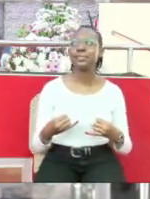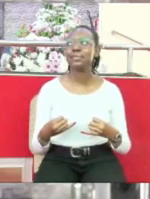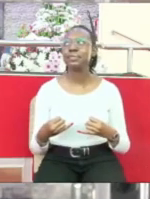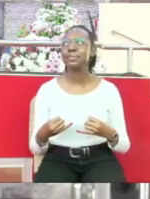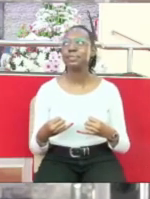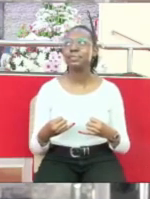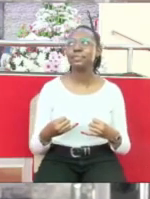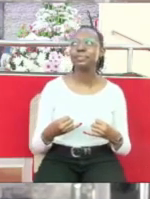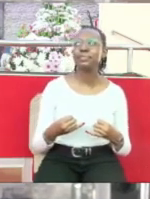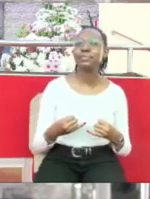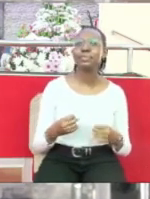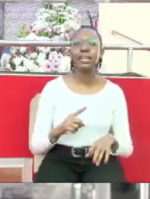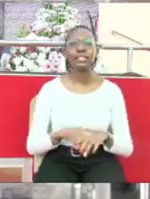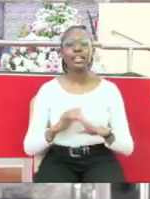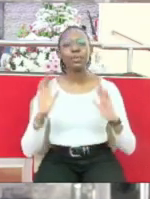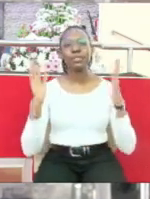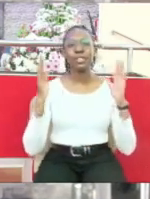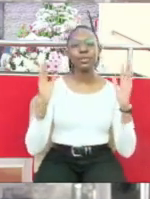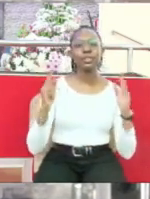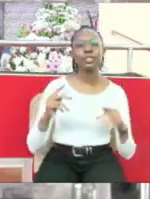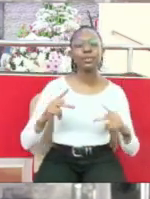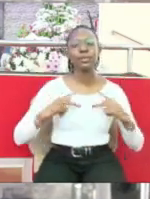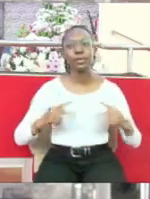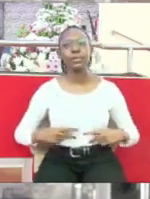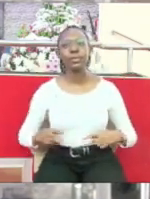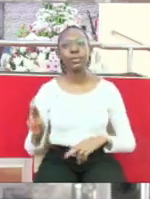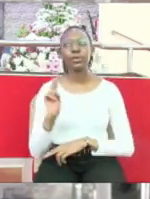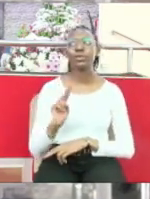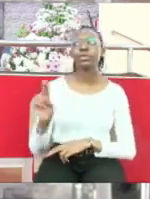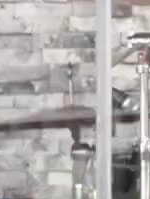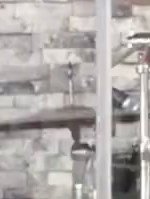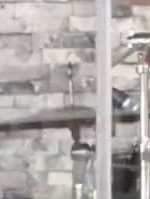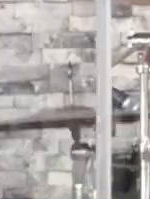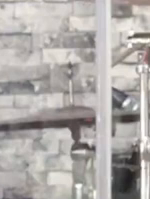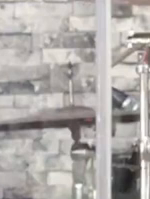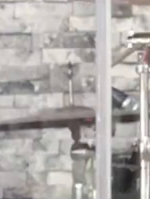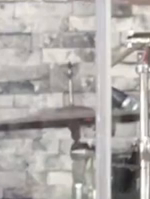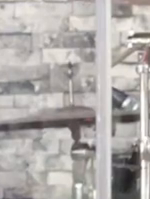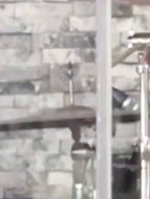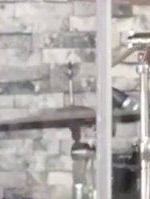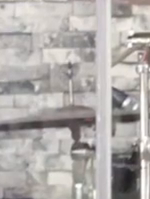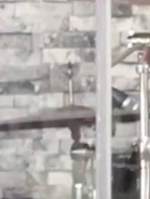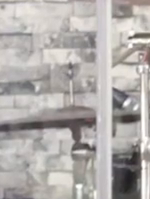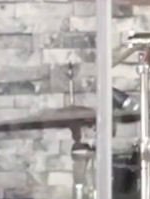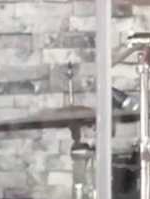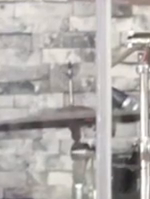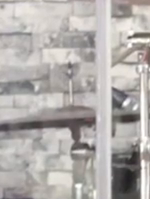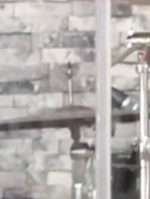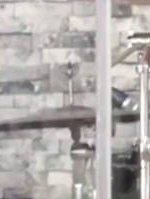people were called to use palm branches. Watu walikuwa naitwa waite tawi moja, watumie tawi moja. Leviticus 23:40.